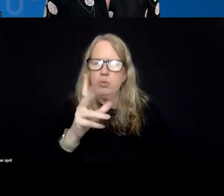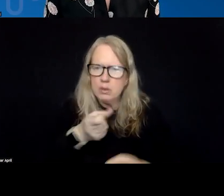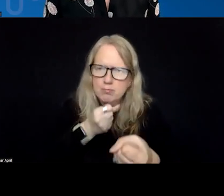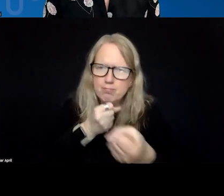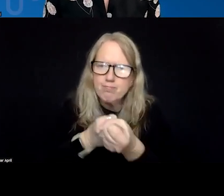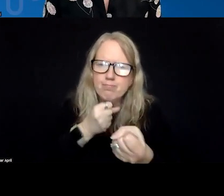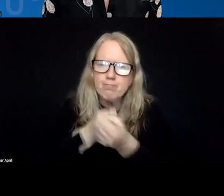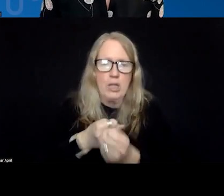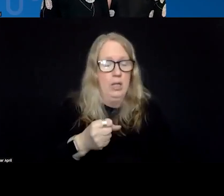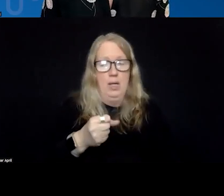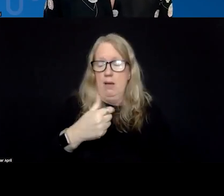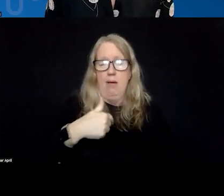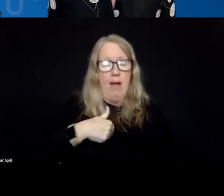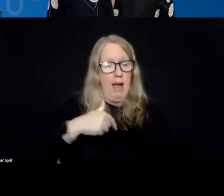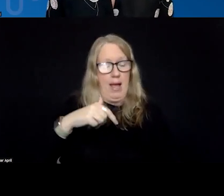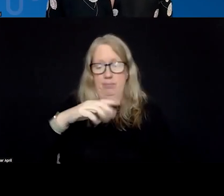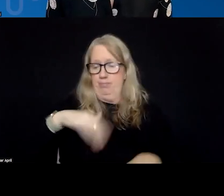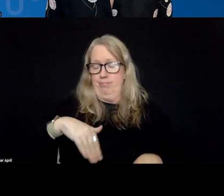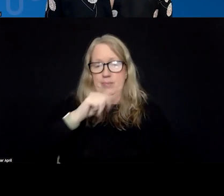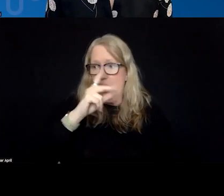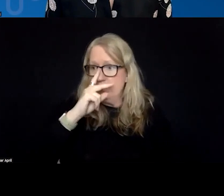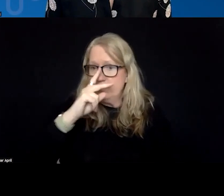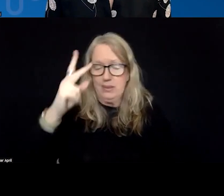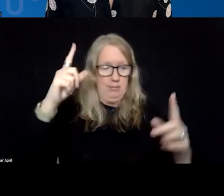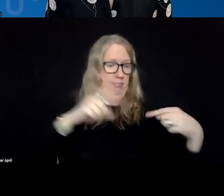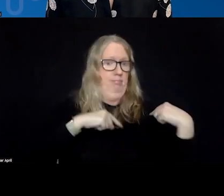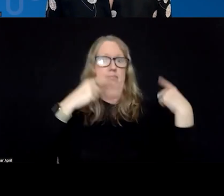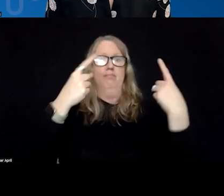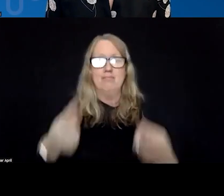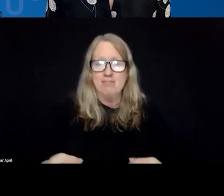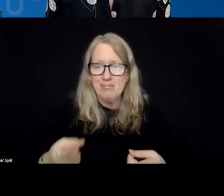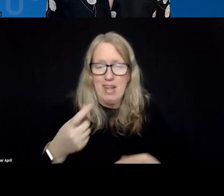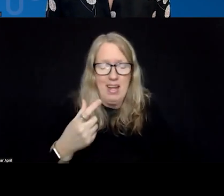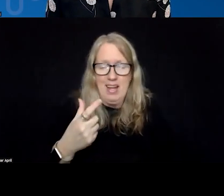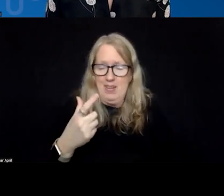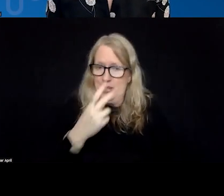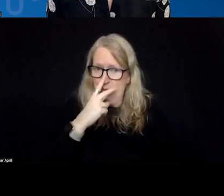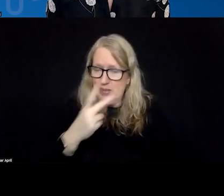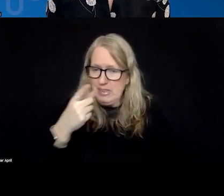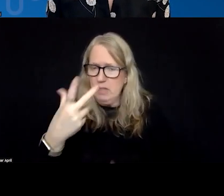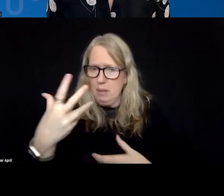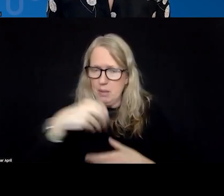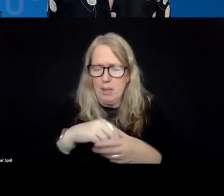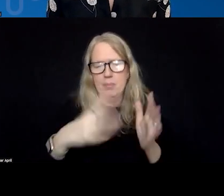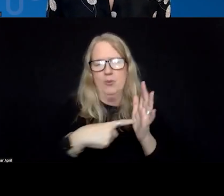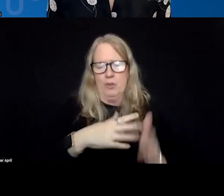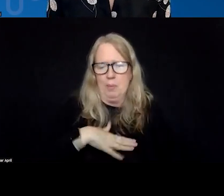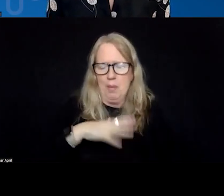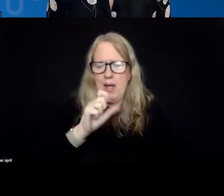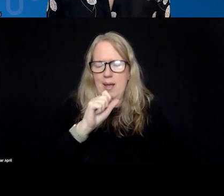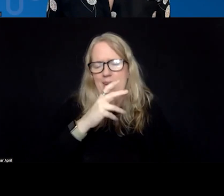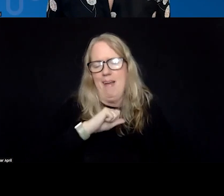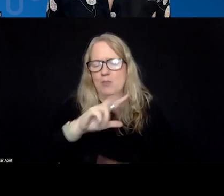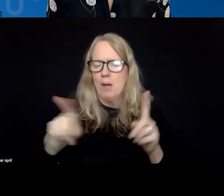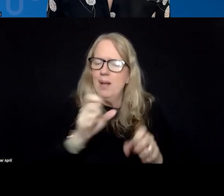way that I have not seen in my multi-decade, that I won't go into lengthwise for revealing my age, but career. This